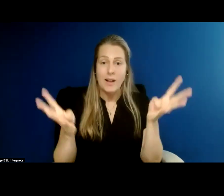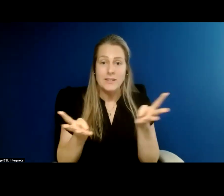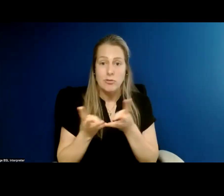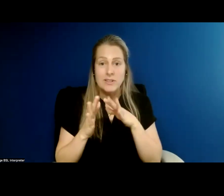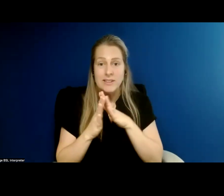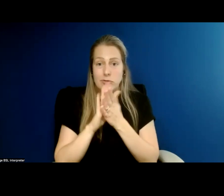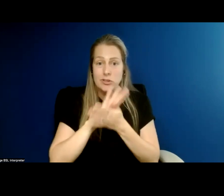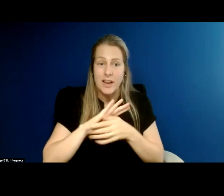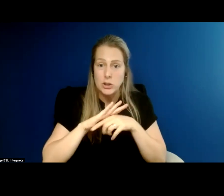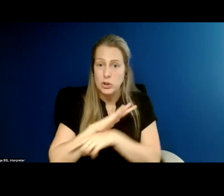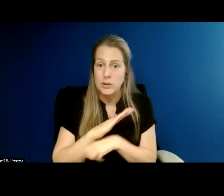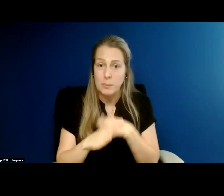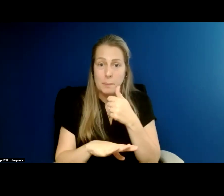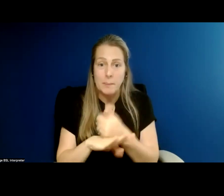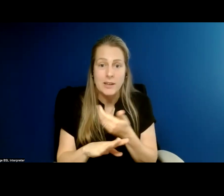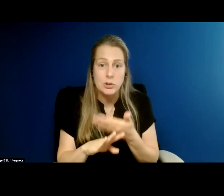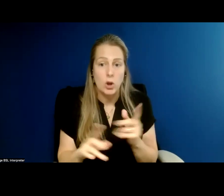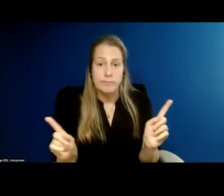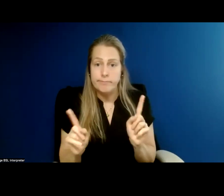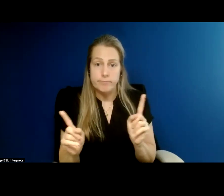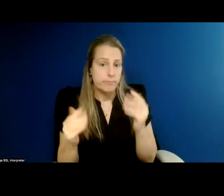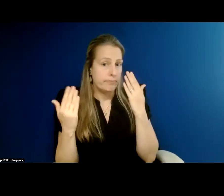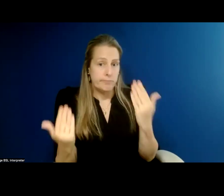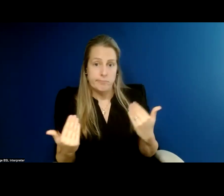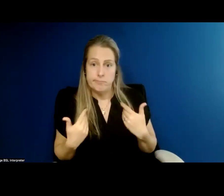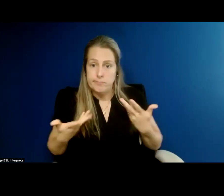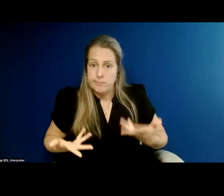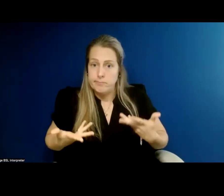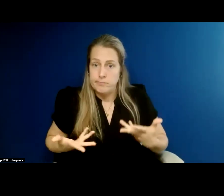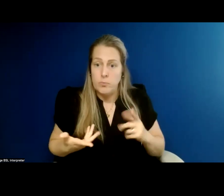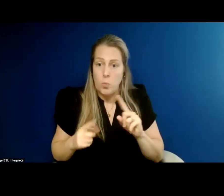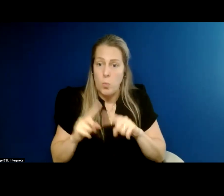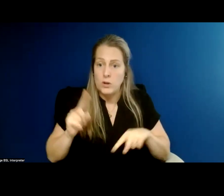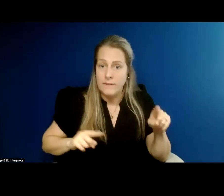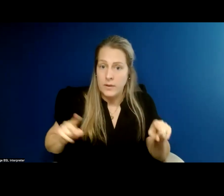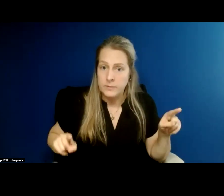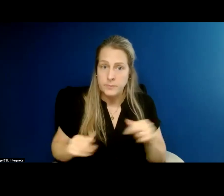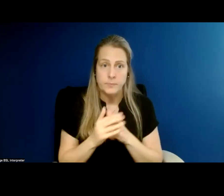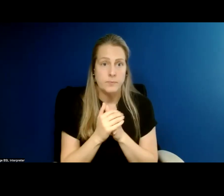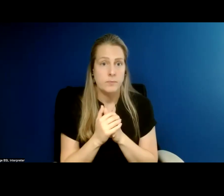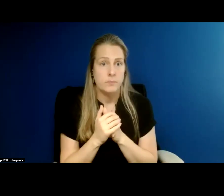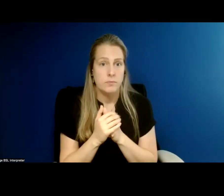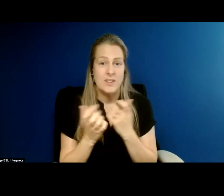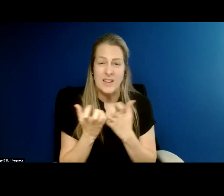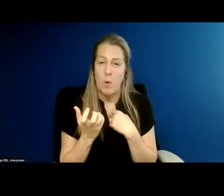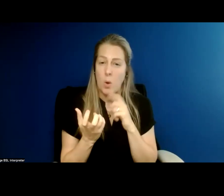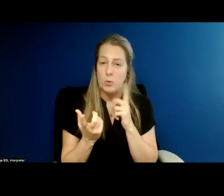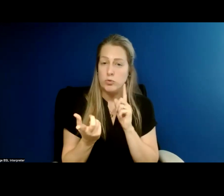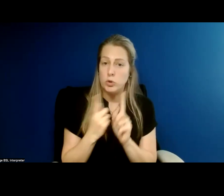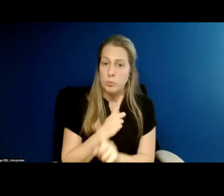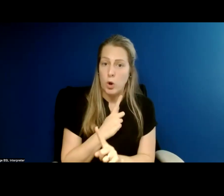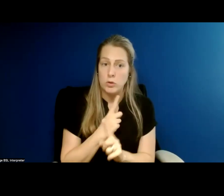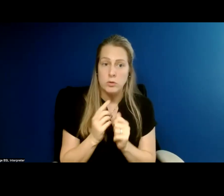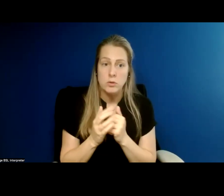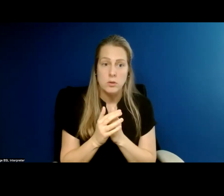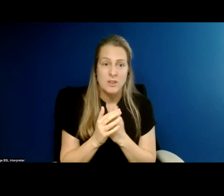our this moment in time. And so that's how I would answer it. I don't have any particular